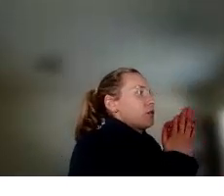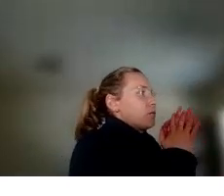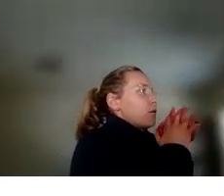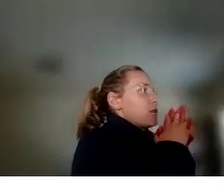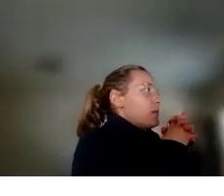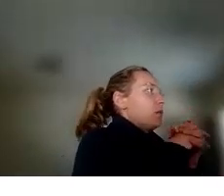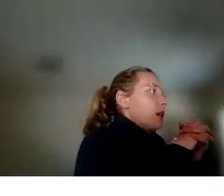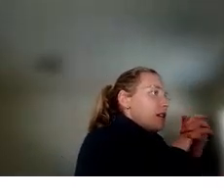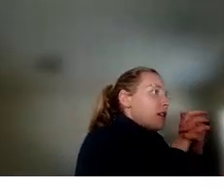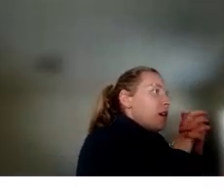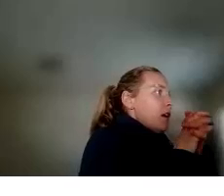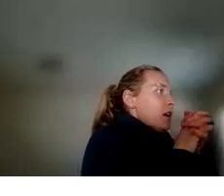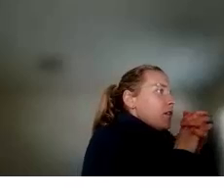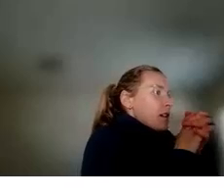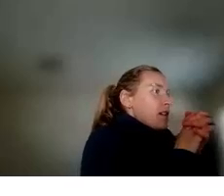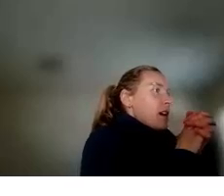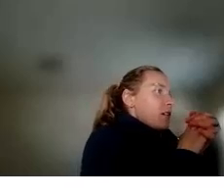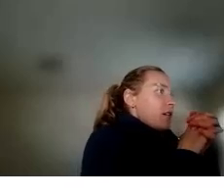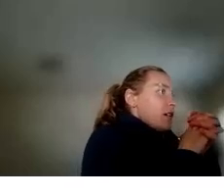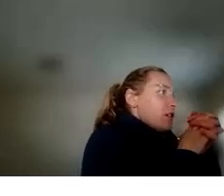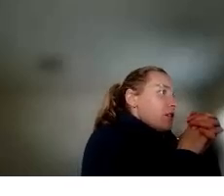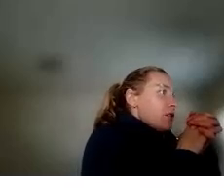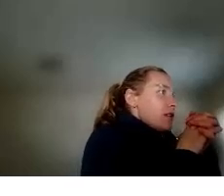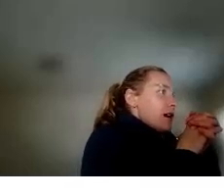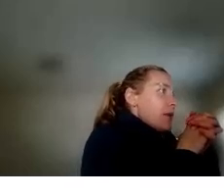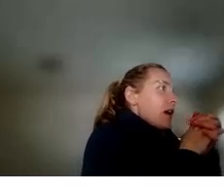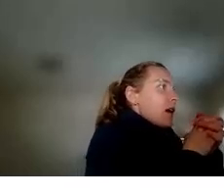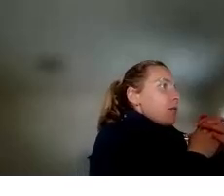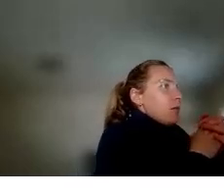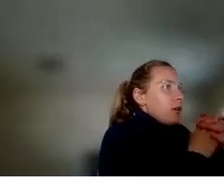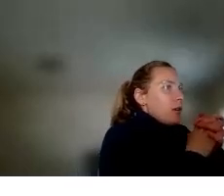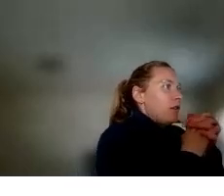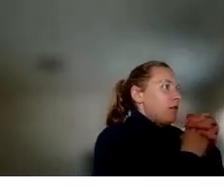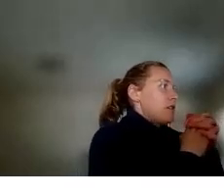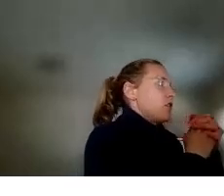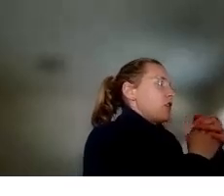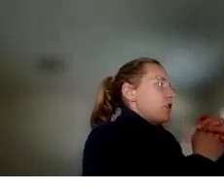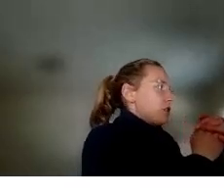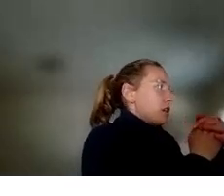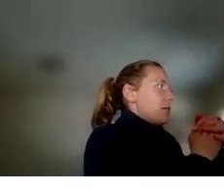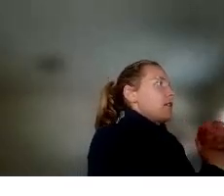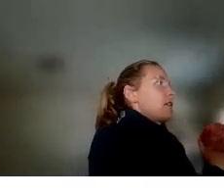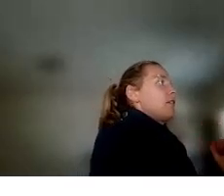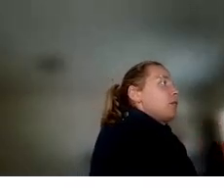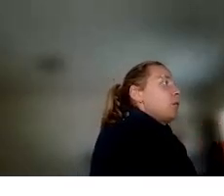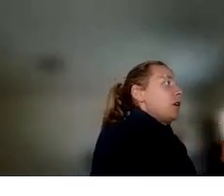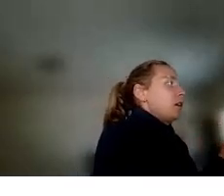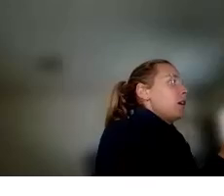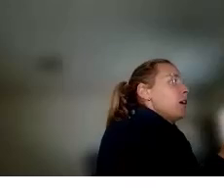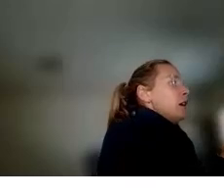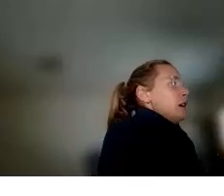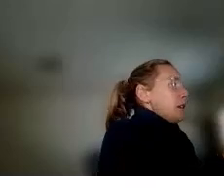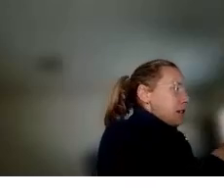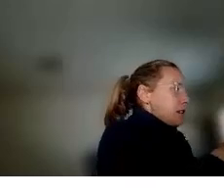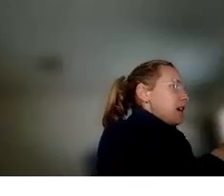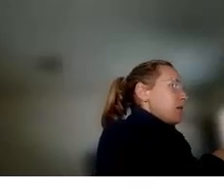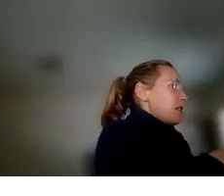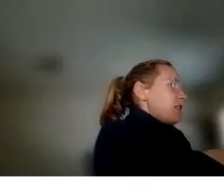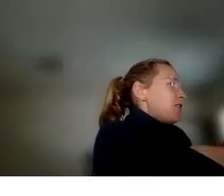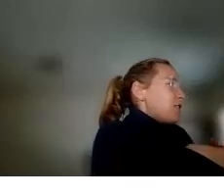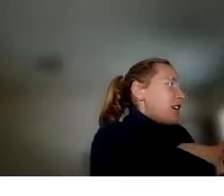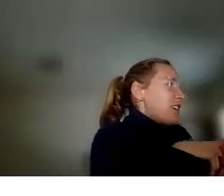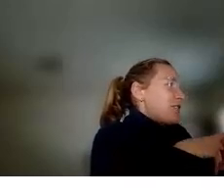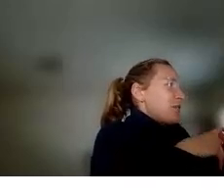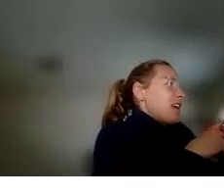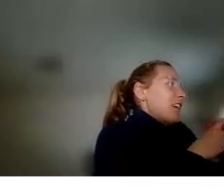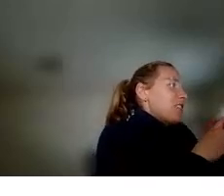or additional supports in place for any technical issues that may happen when all of these changes happen 7/1? CCM